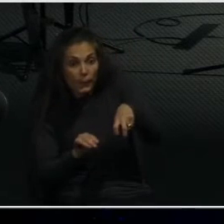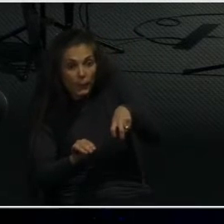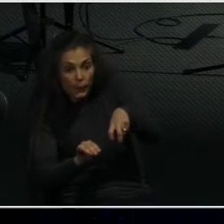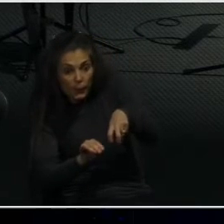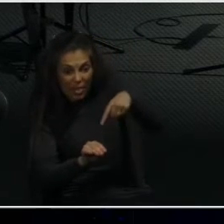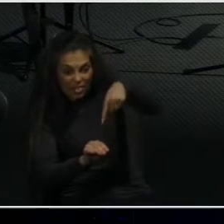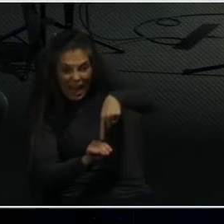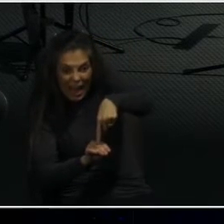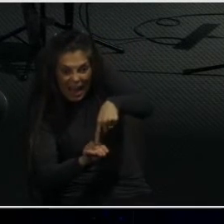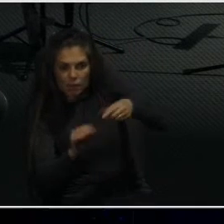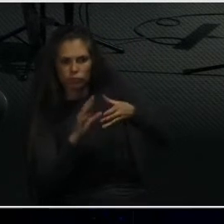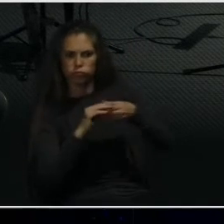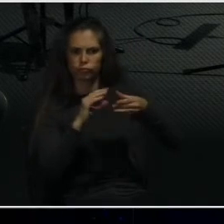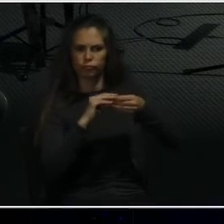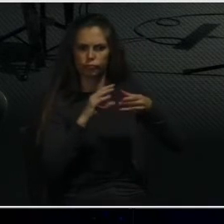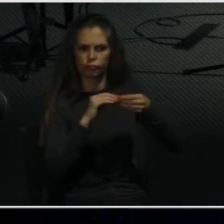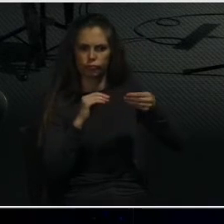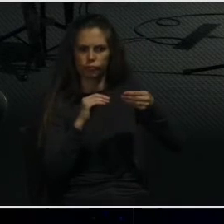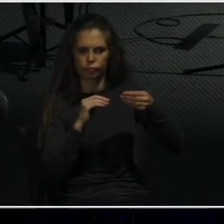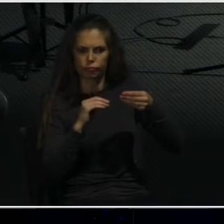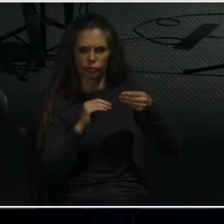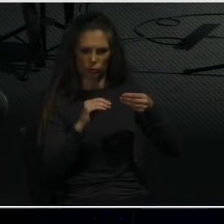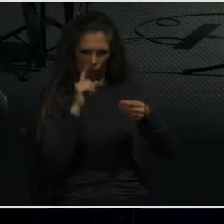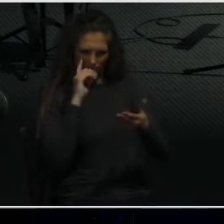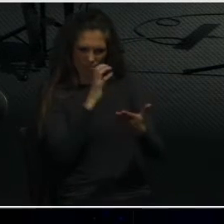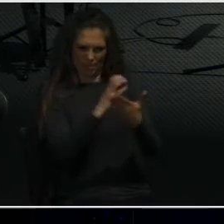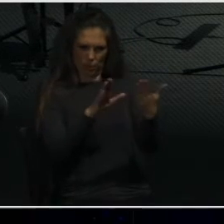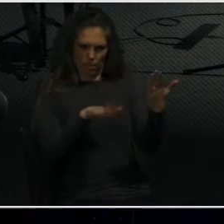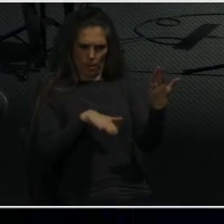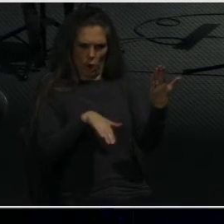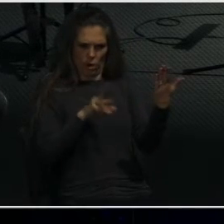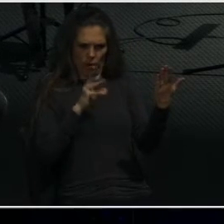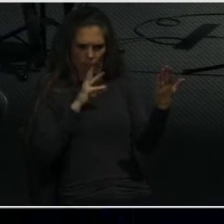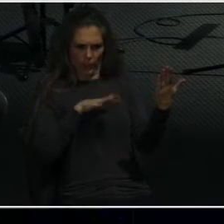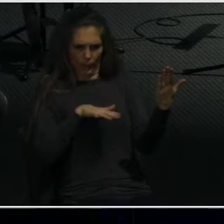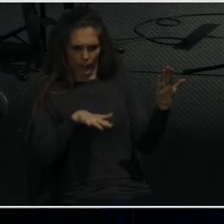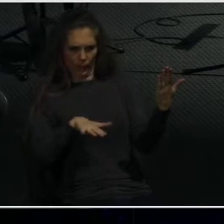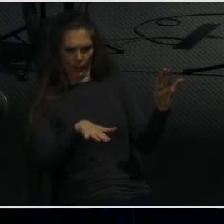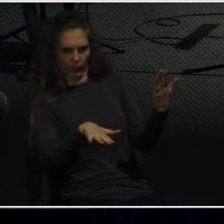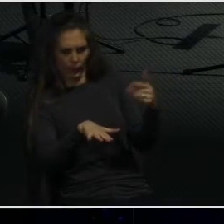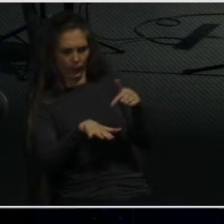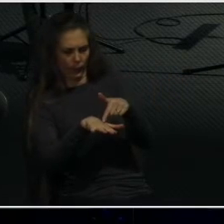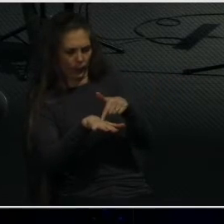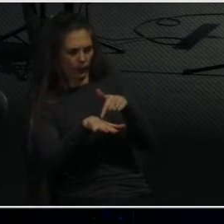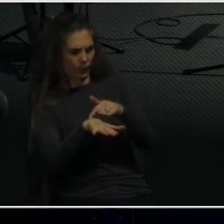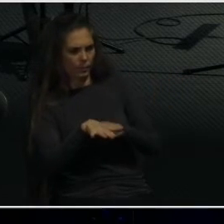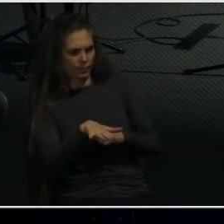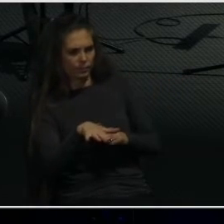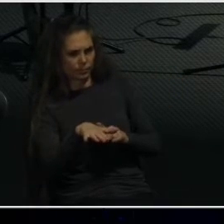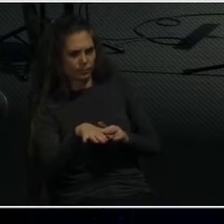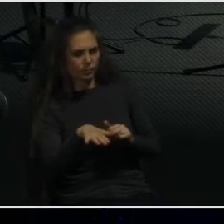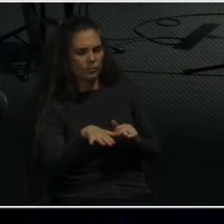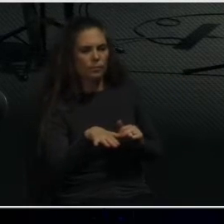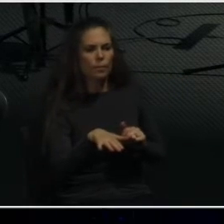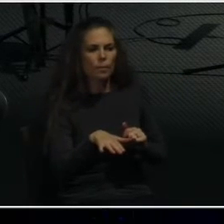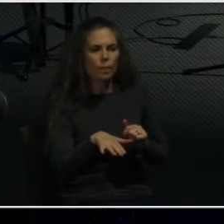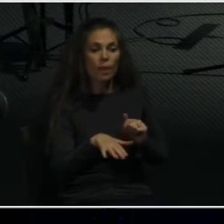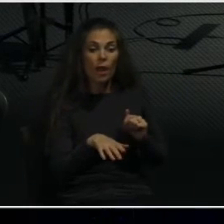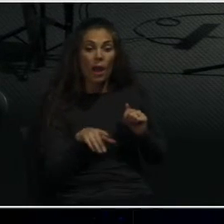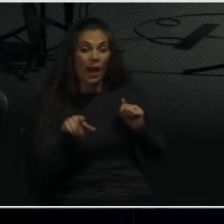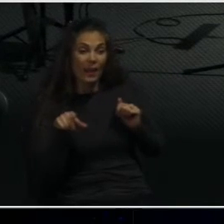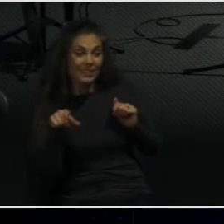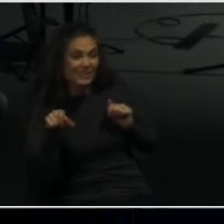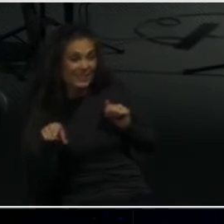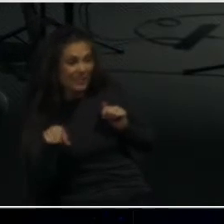the bottom half of the picture is what we're talking about this week. And the messenger takes Ezekiel to that front door, and he sees